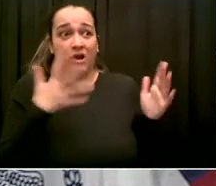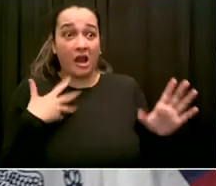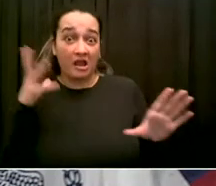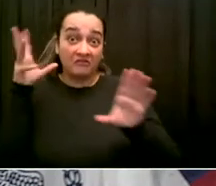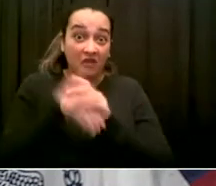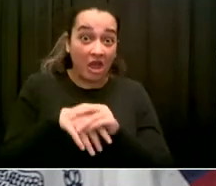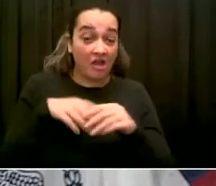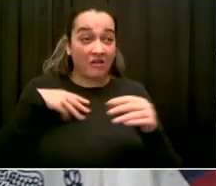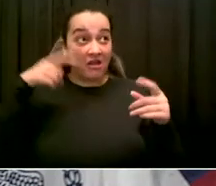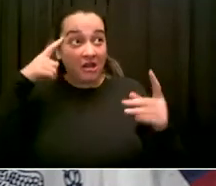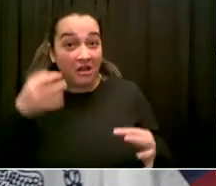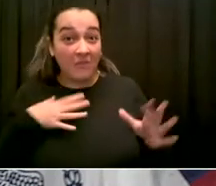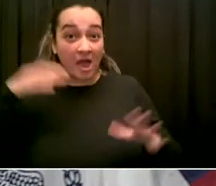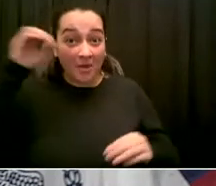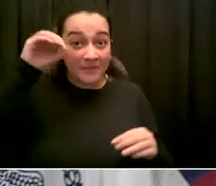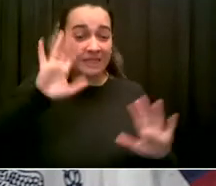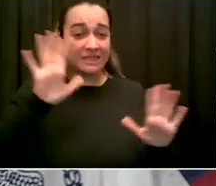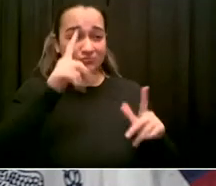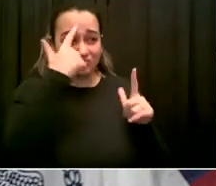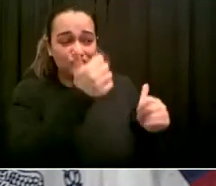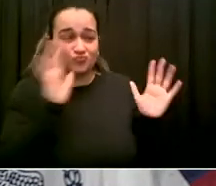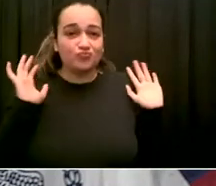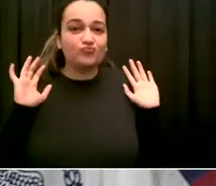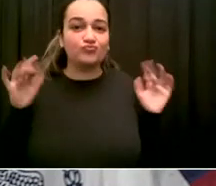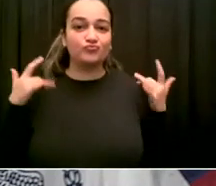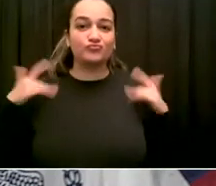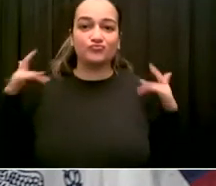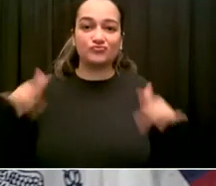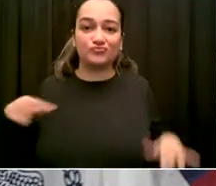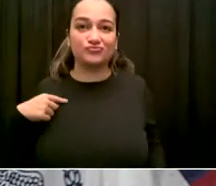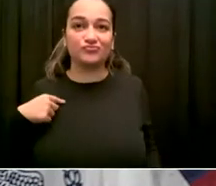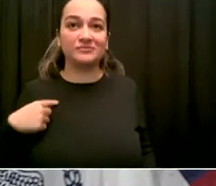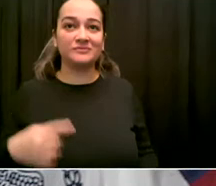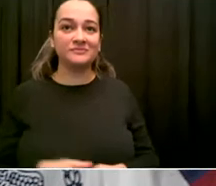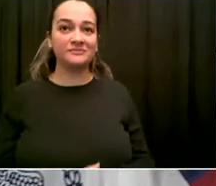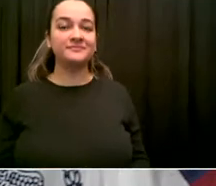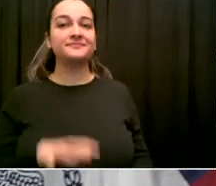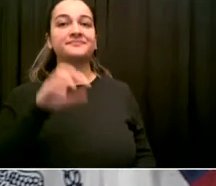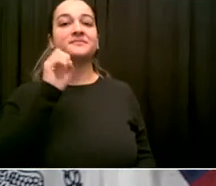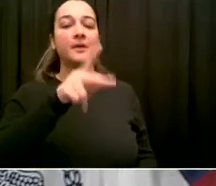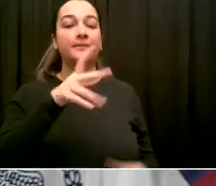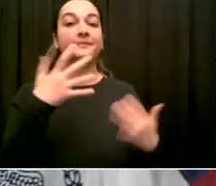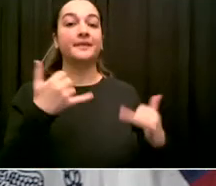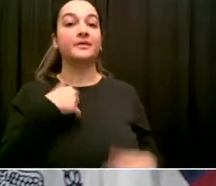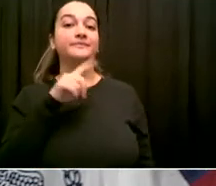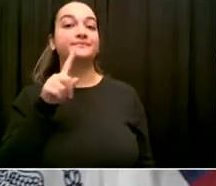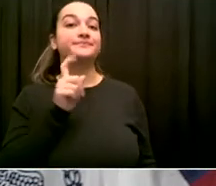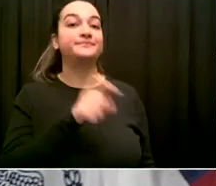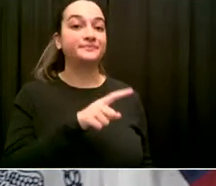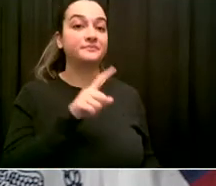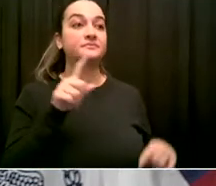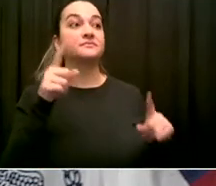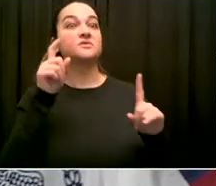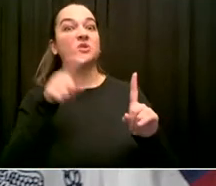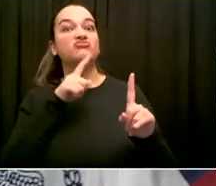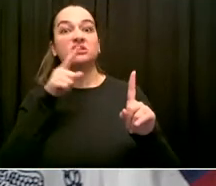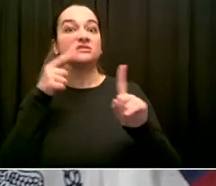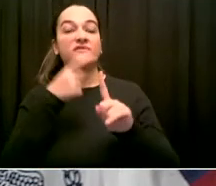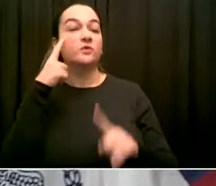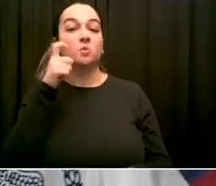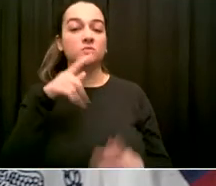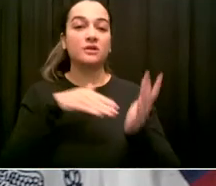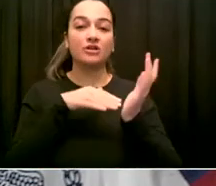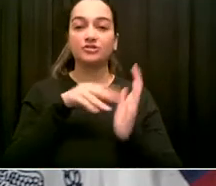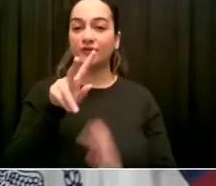I got two today for Dr. Varma. The first is, why are states like